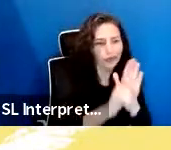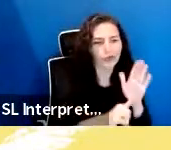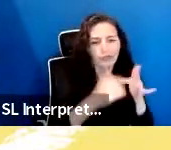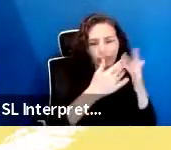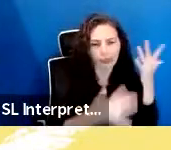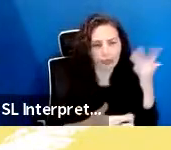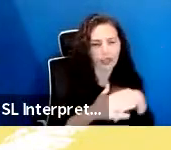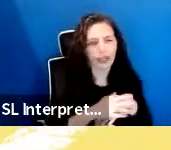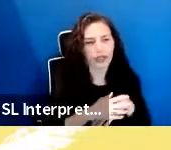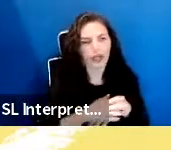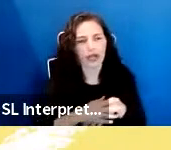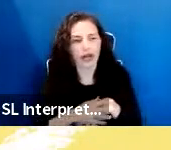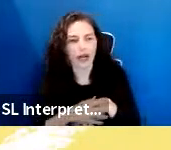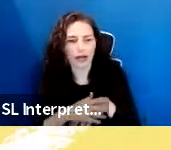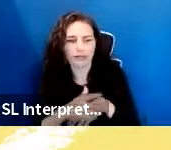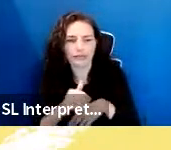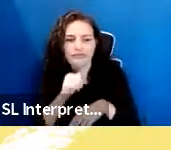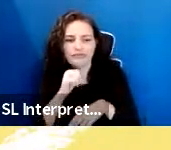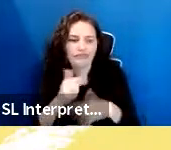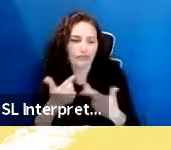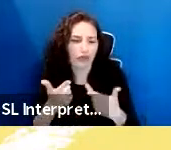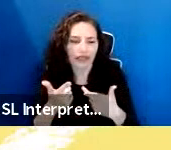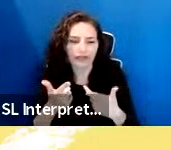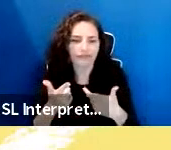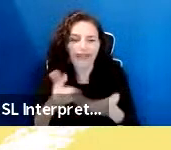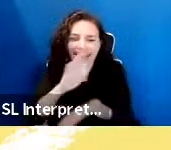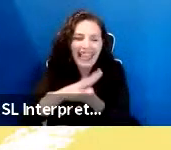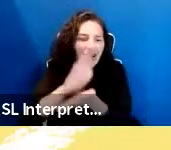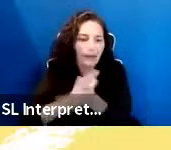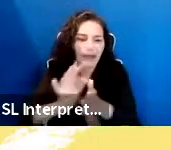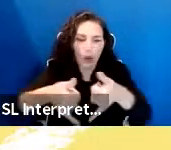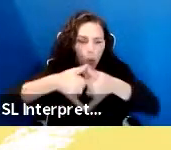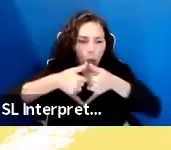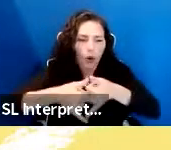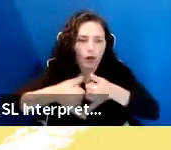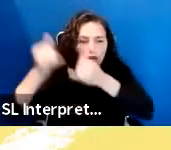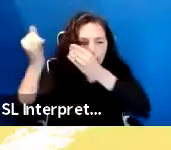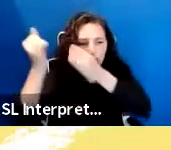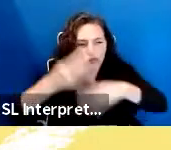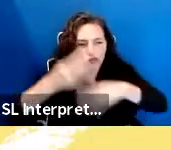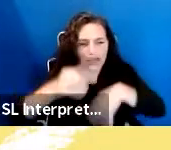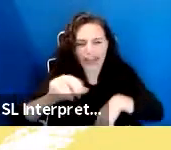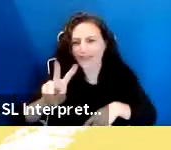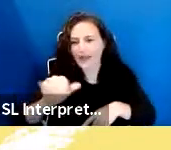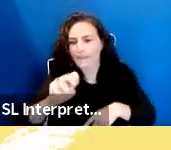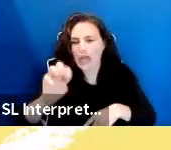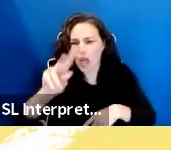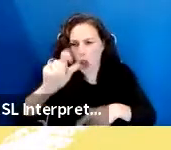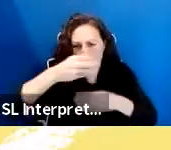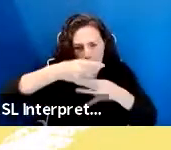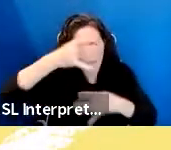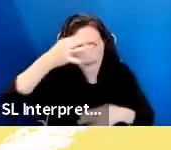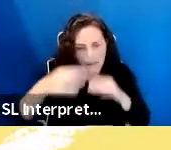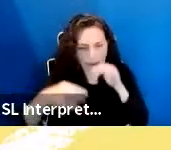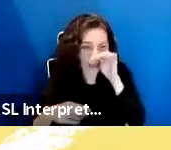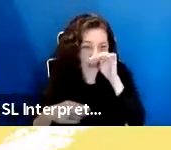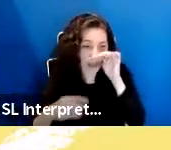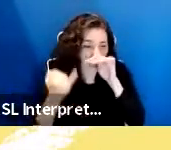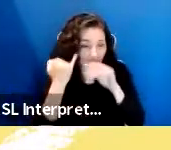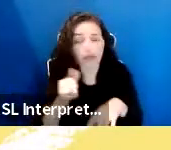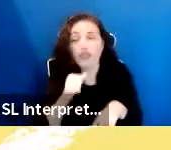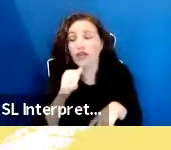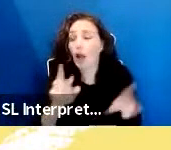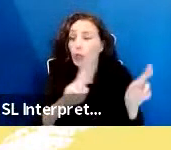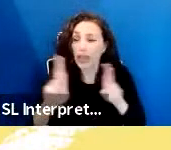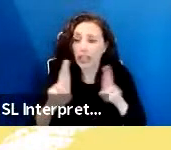non-public talent showcases. So think of demo agreements. Let's say you're not quite ready to shoot your feature film,